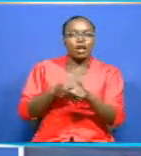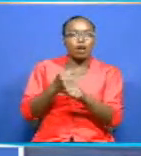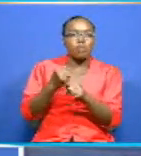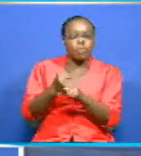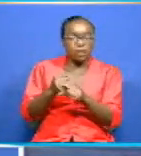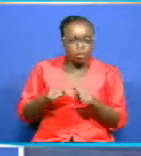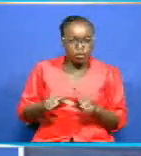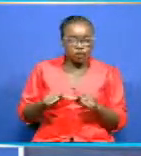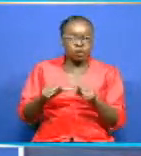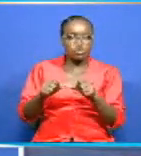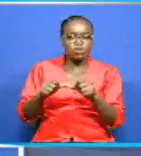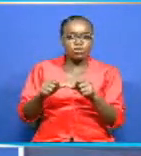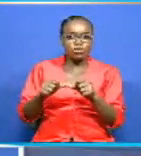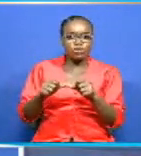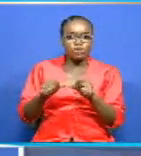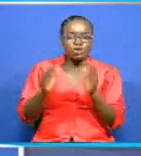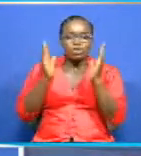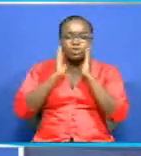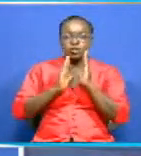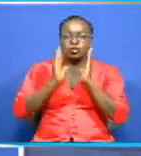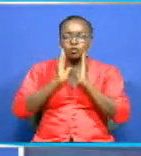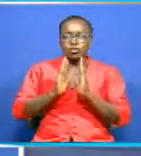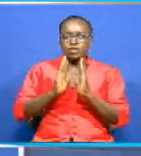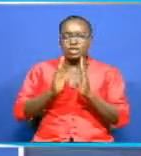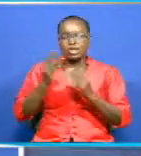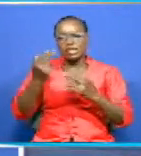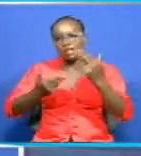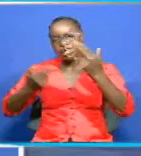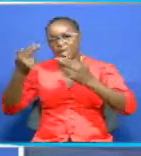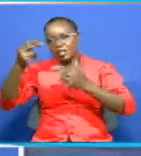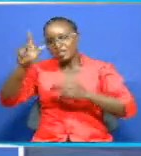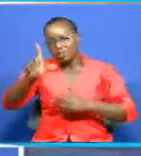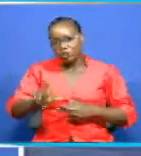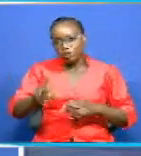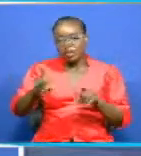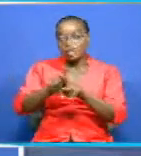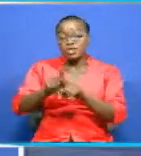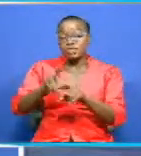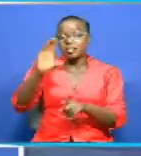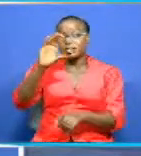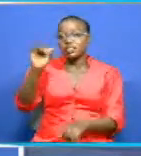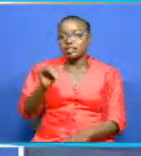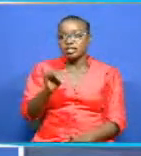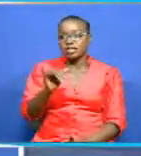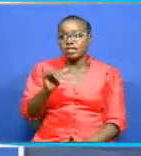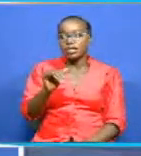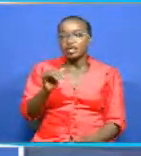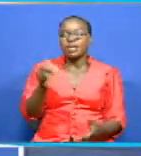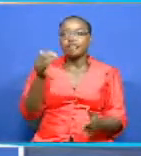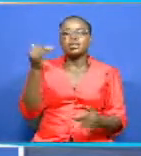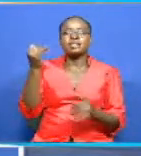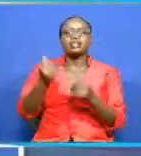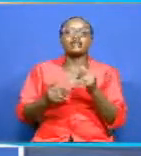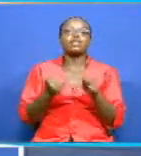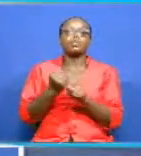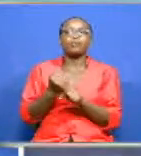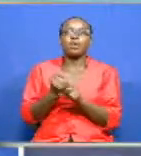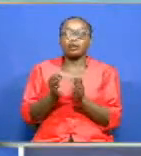mandate. Caroline Kamau looks back at his highs and lows as the Chief Justice as the curtain falls on his